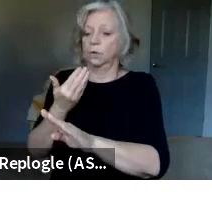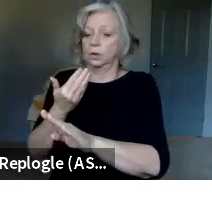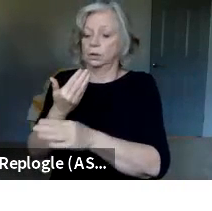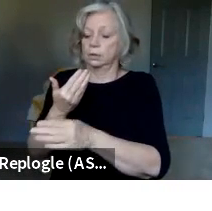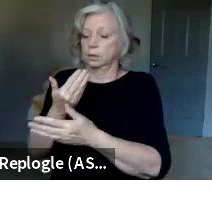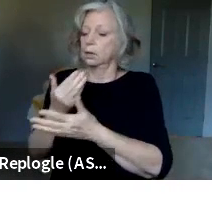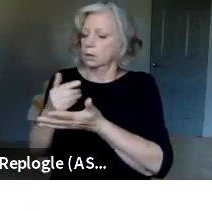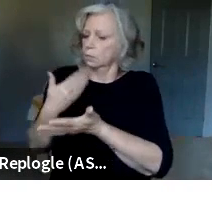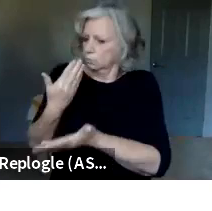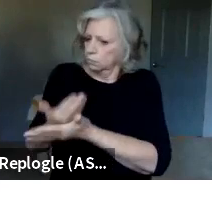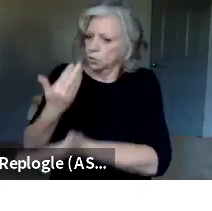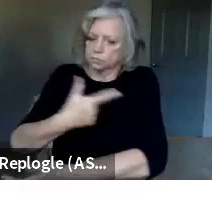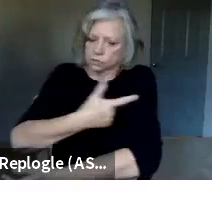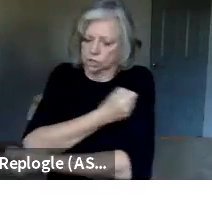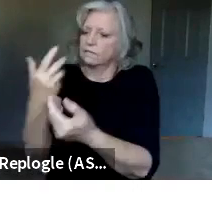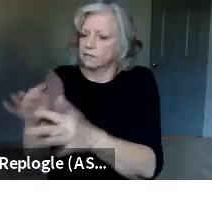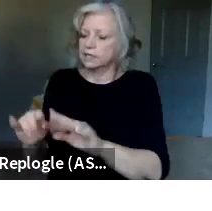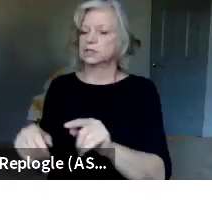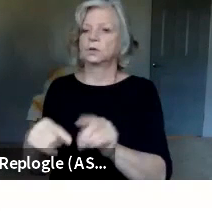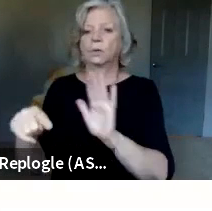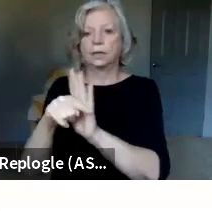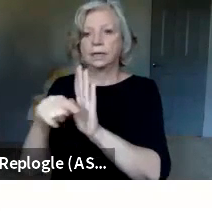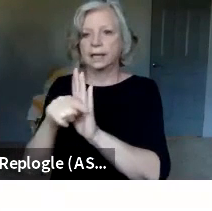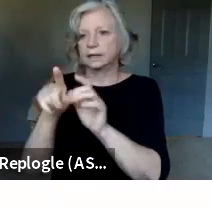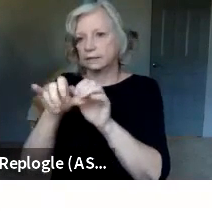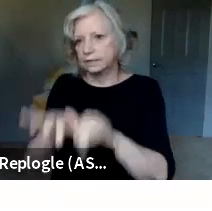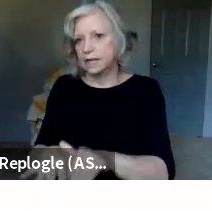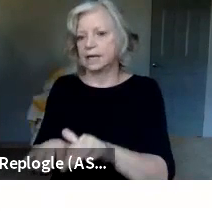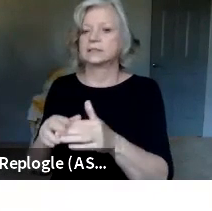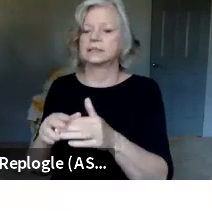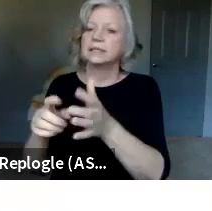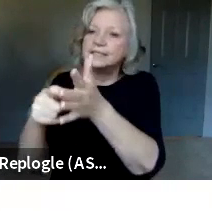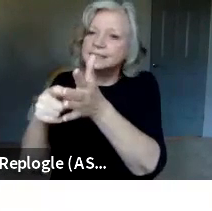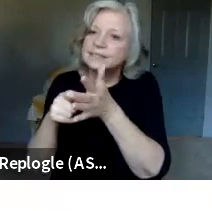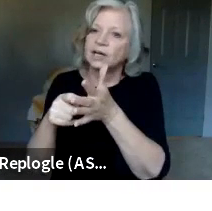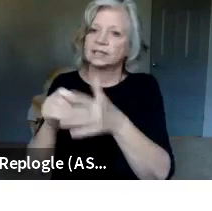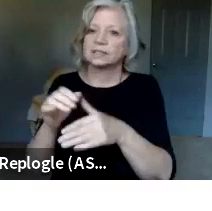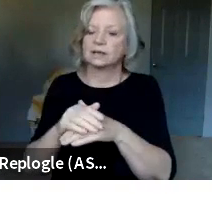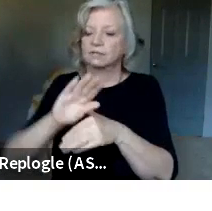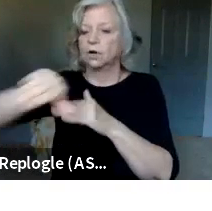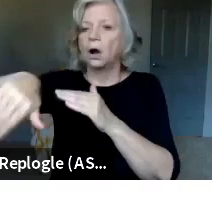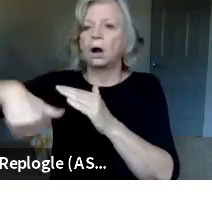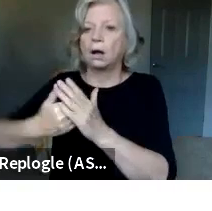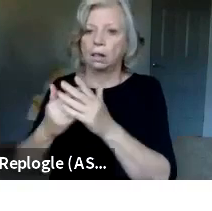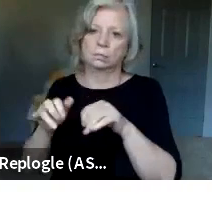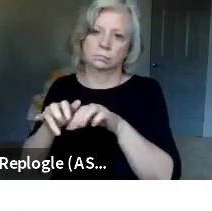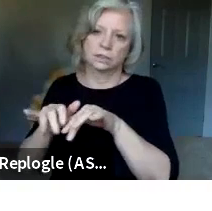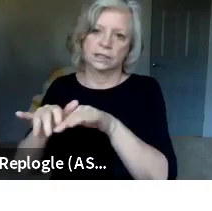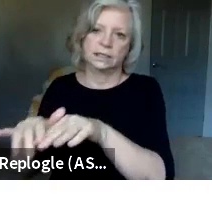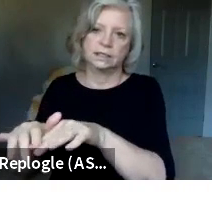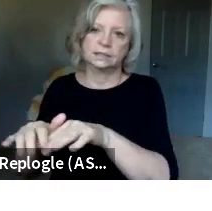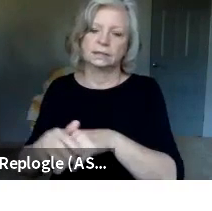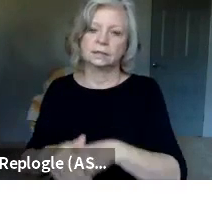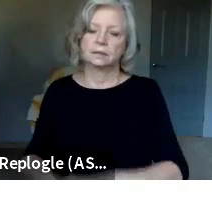status or a negative COVID-19 test is strongly recommended for all attendees.